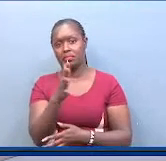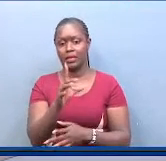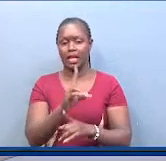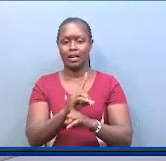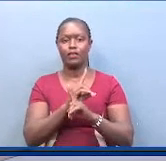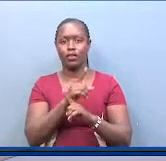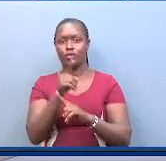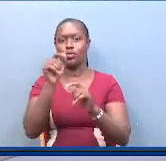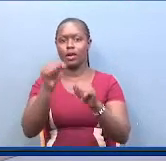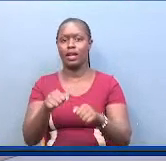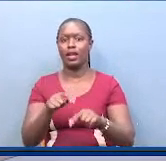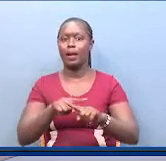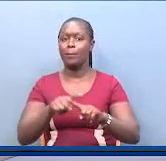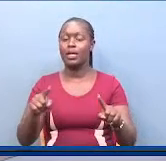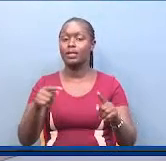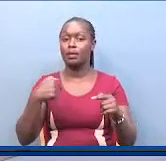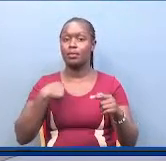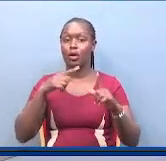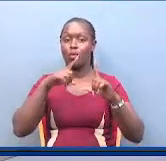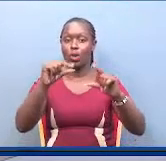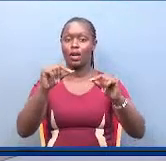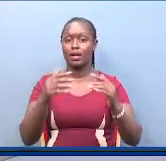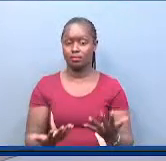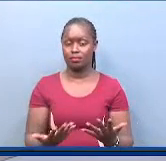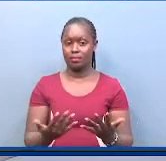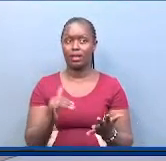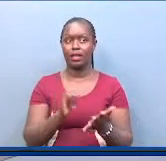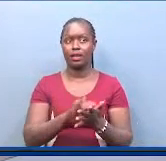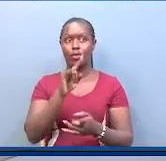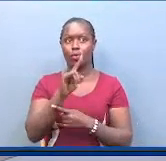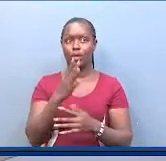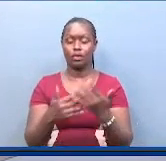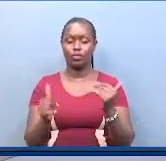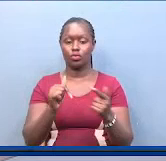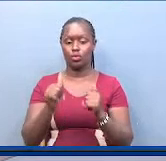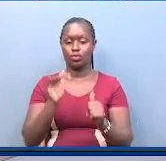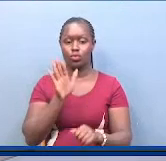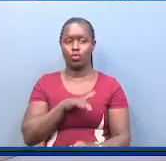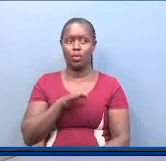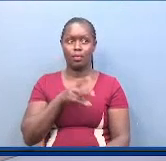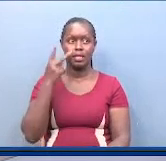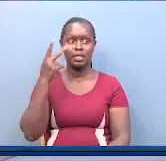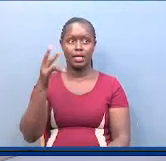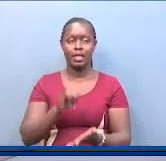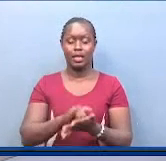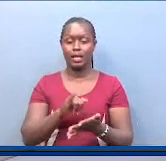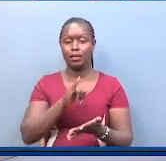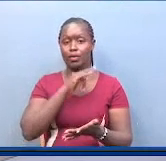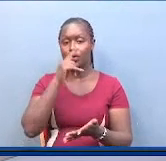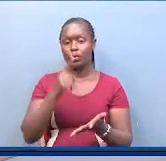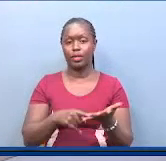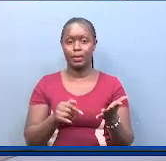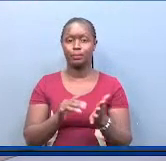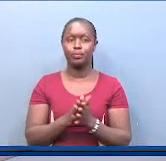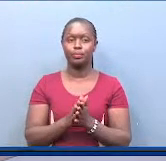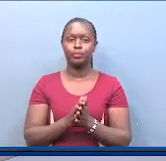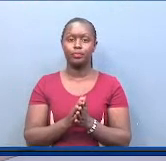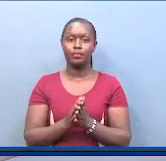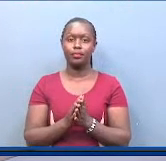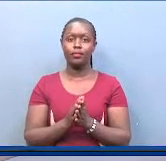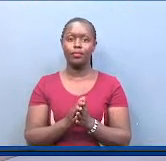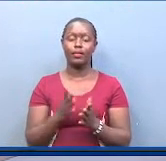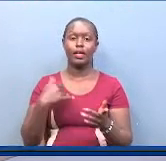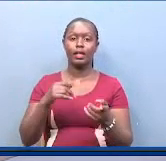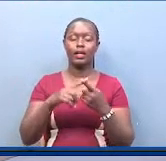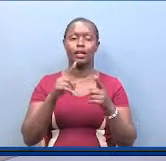defend you. Uh-huh. But what I can tell you, one of the things that women face is the patriarchy,